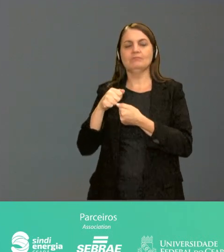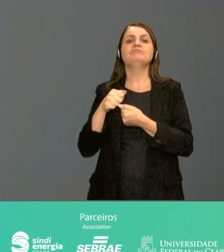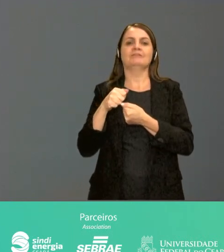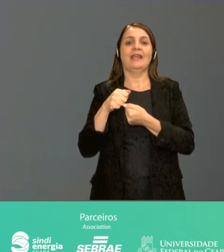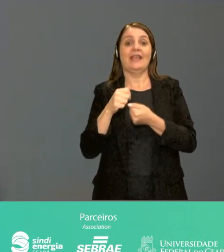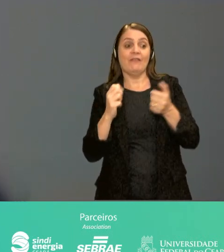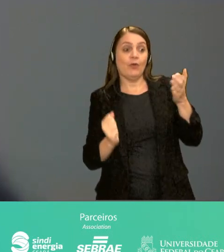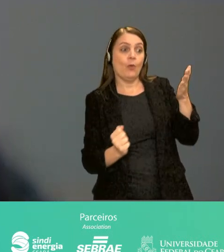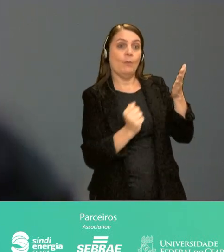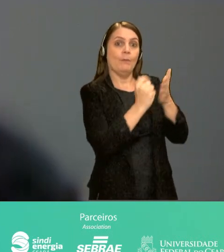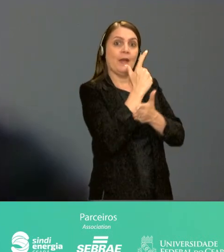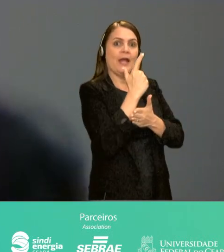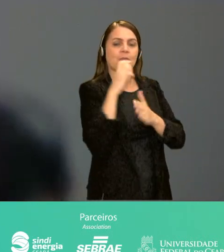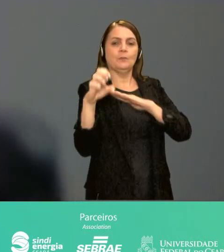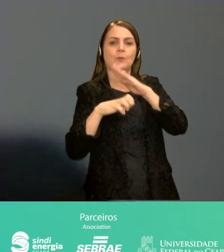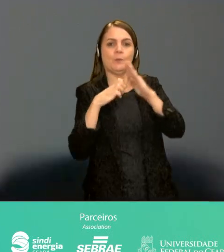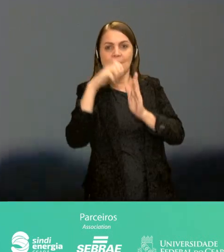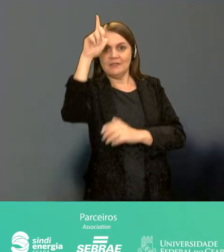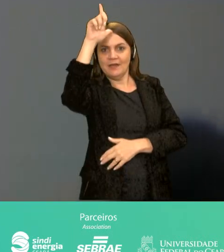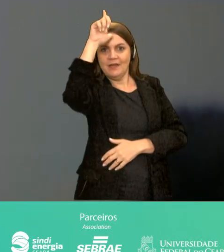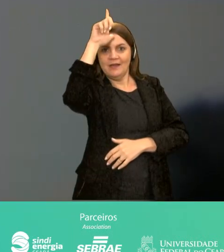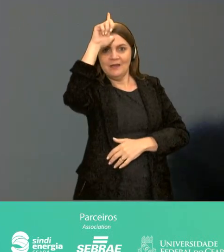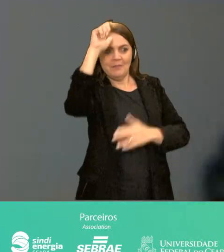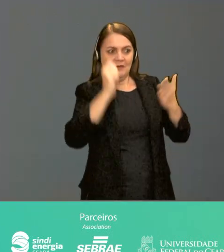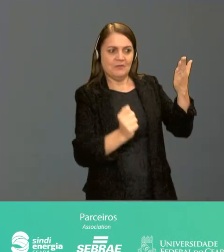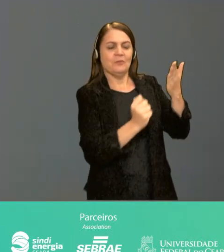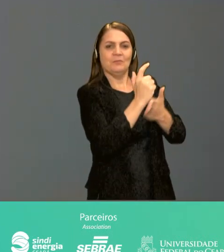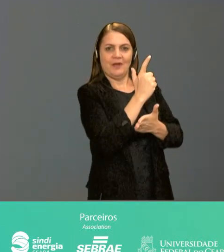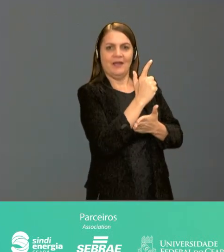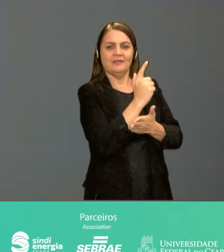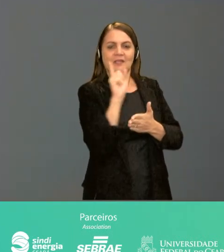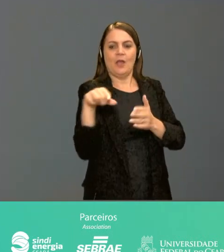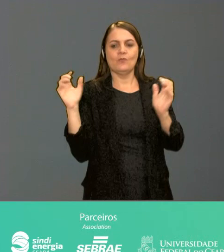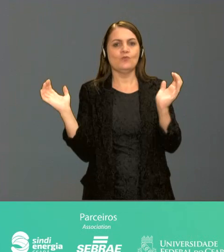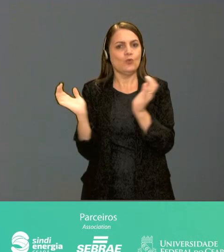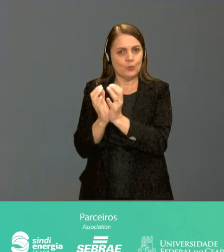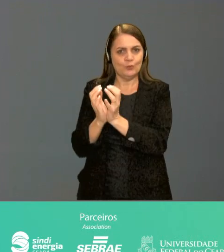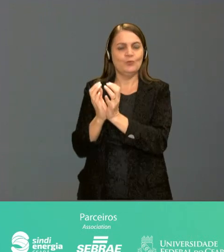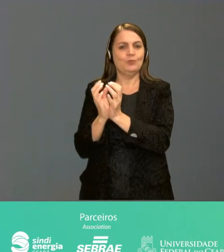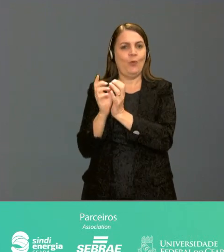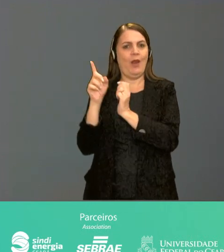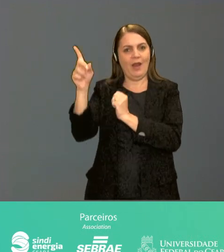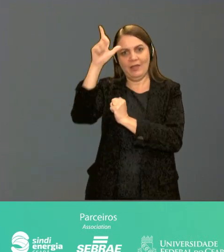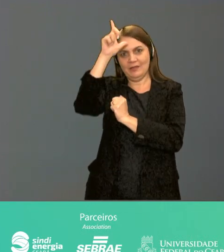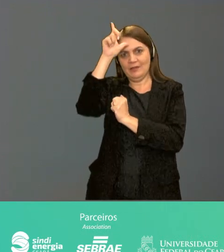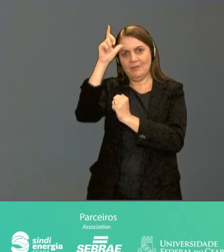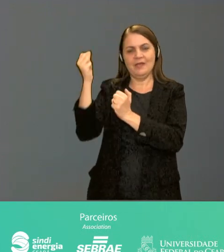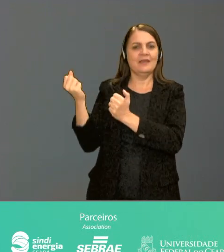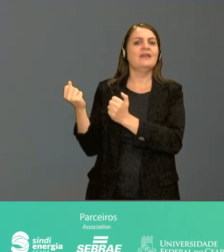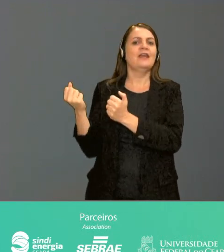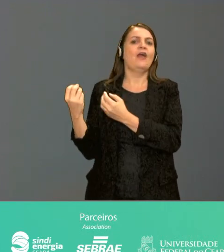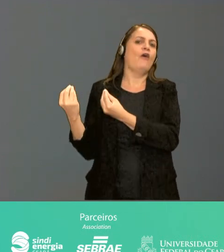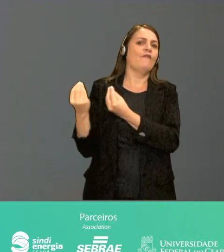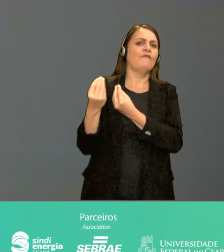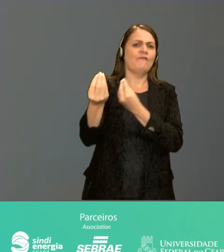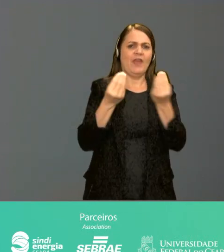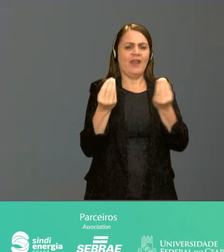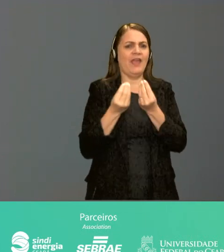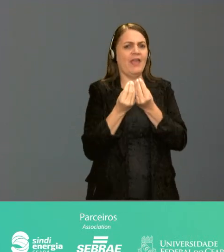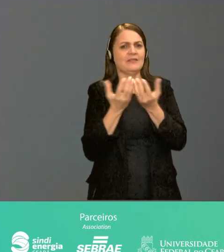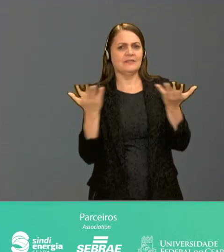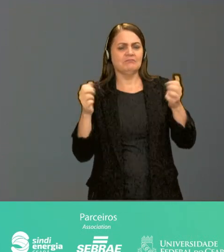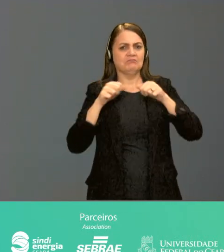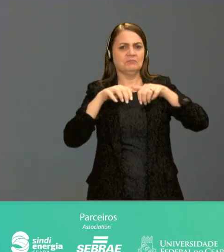chamada Neumann Nessa, grupo a German group that que inclusive oferece, offers produz several várias technologies that are tecnologias